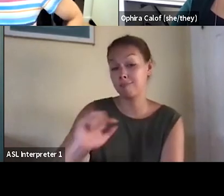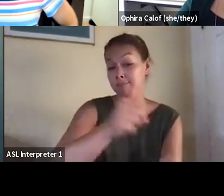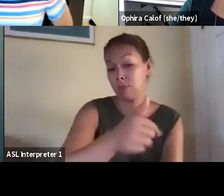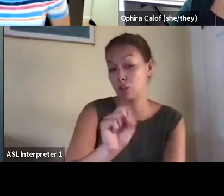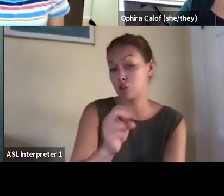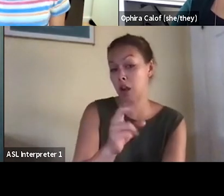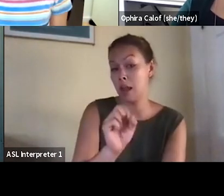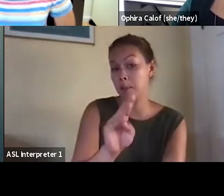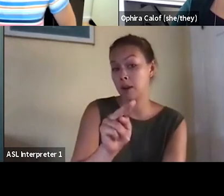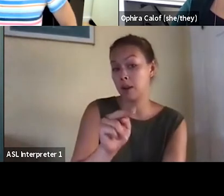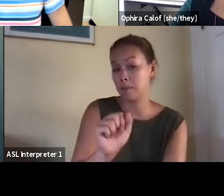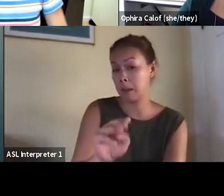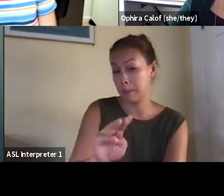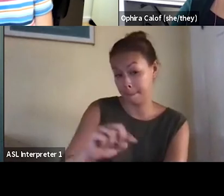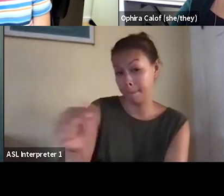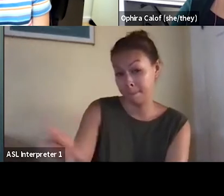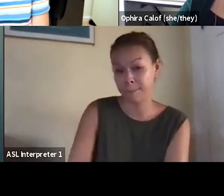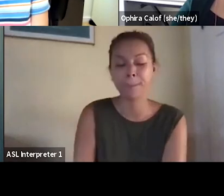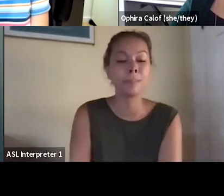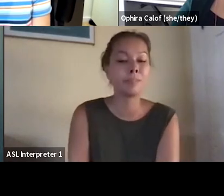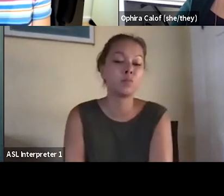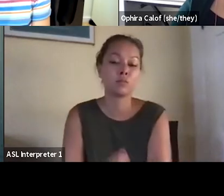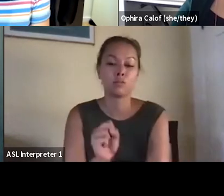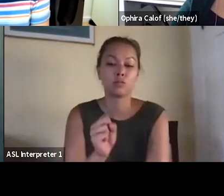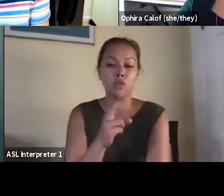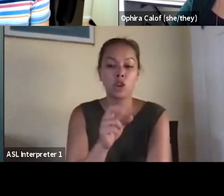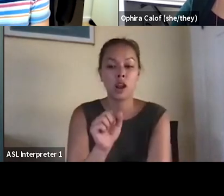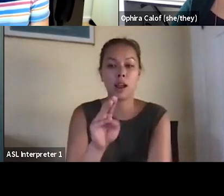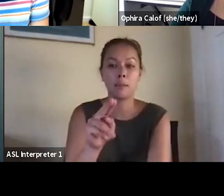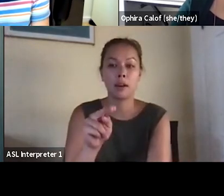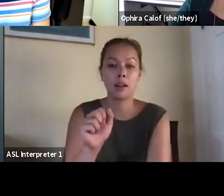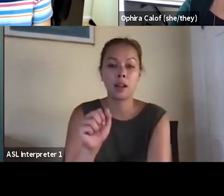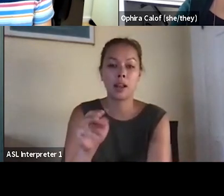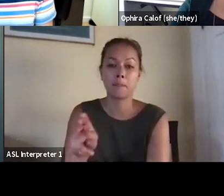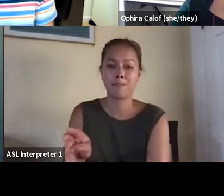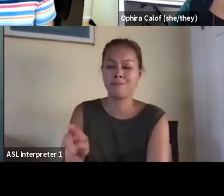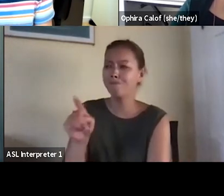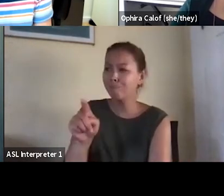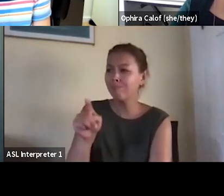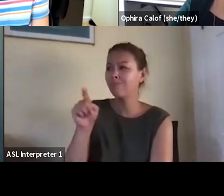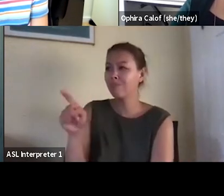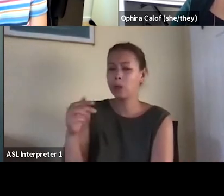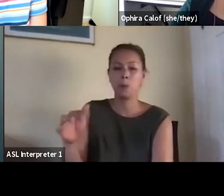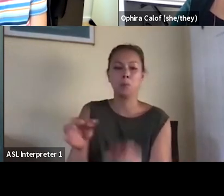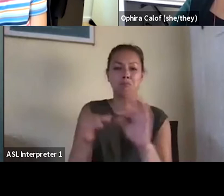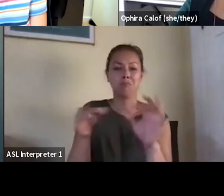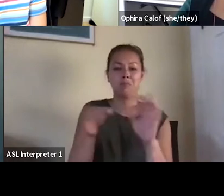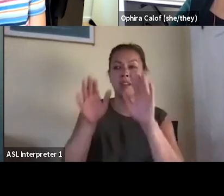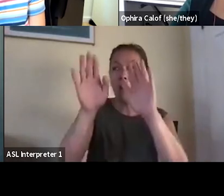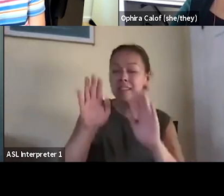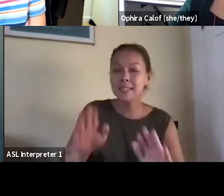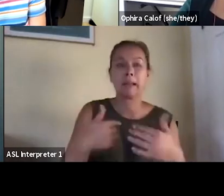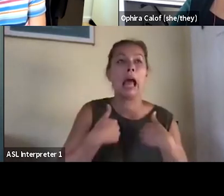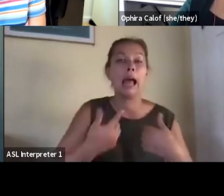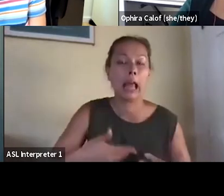Everyone just says such wonderful things. I don't even know what to say, but I would echo everything that